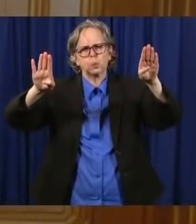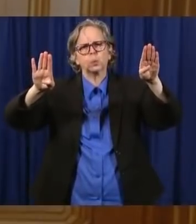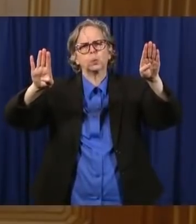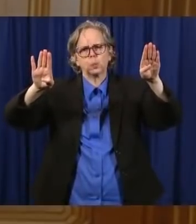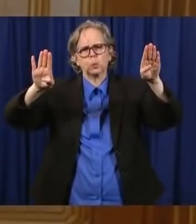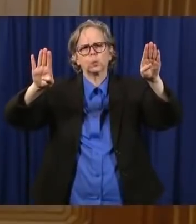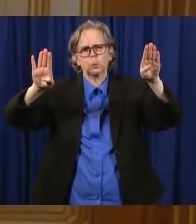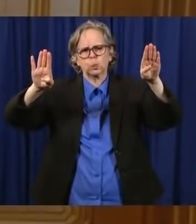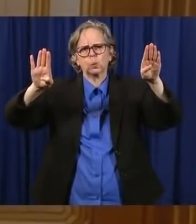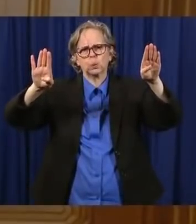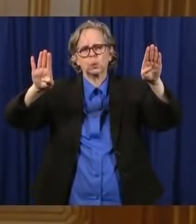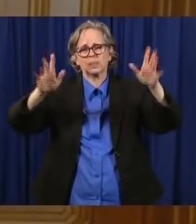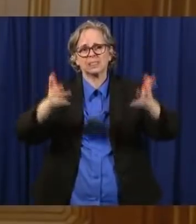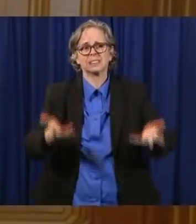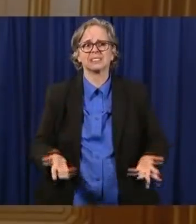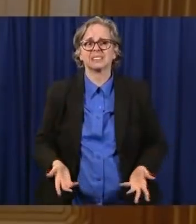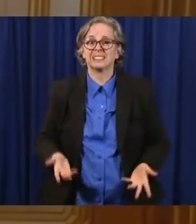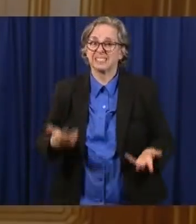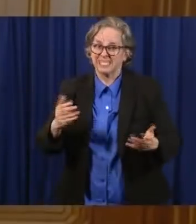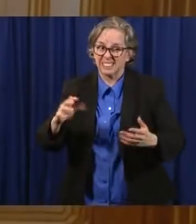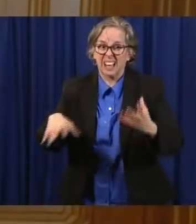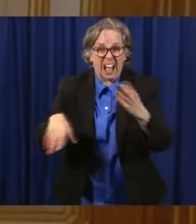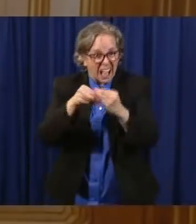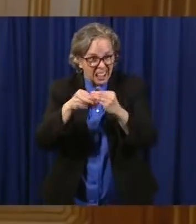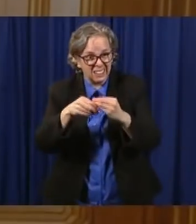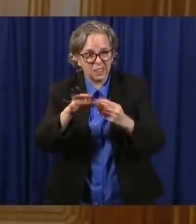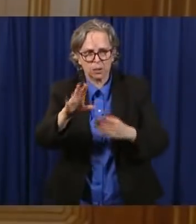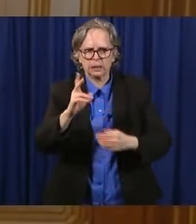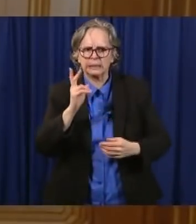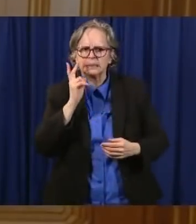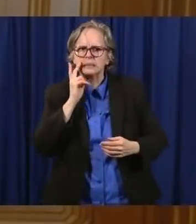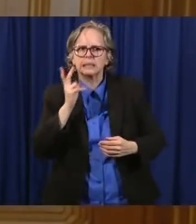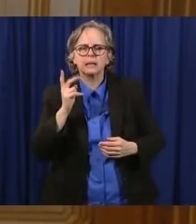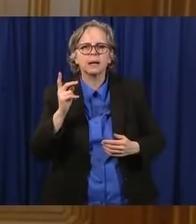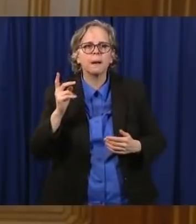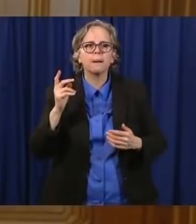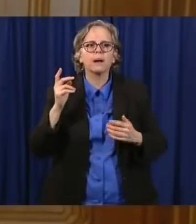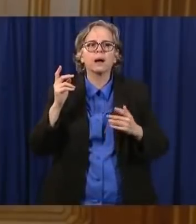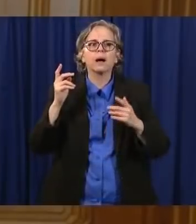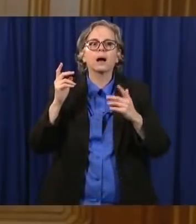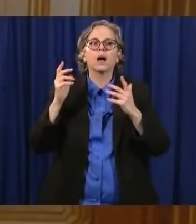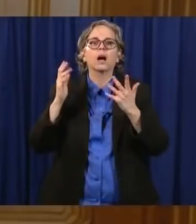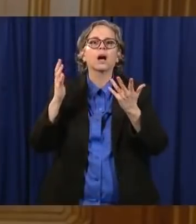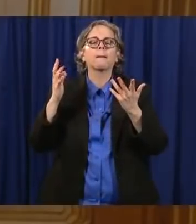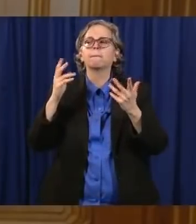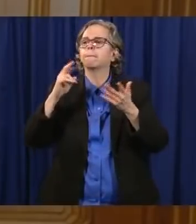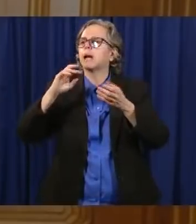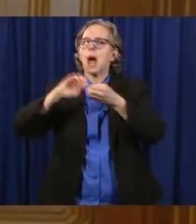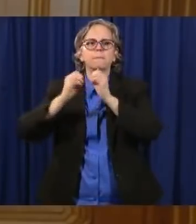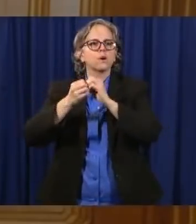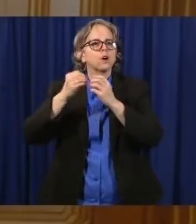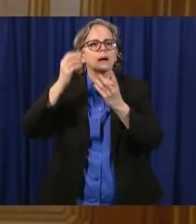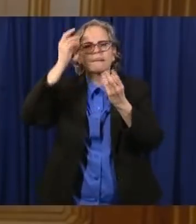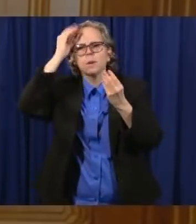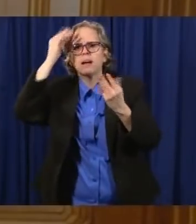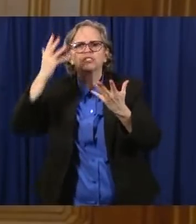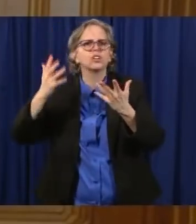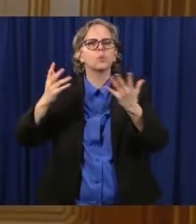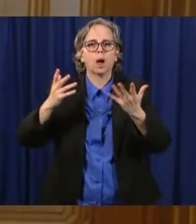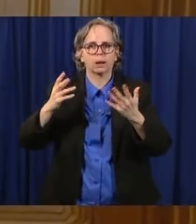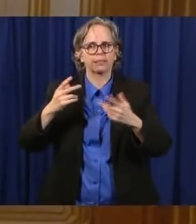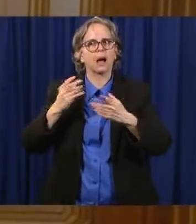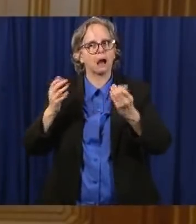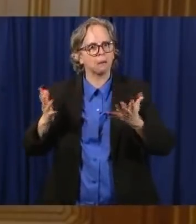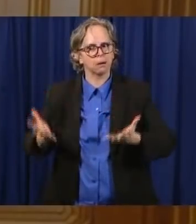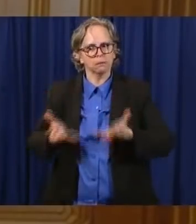seeing are very encouraging, as you've heard in the last several days. We're optimistic. We're very happy with where